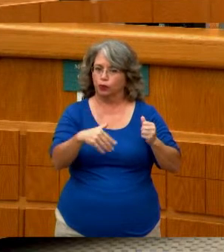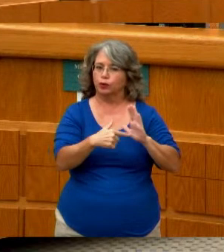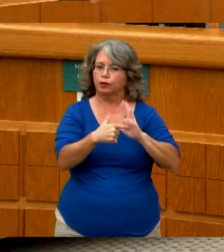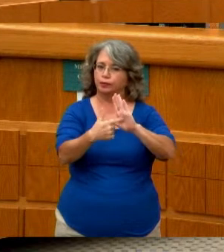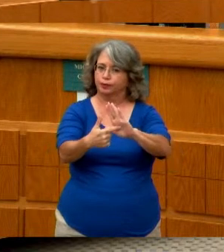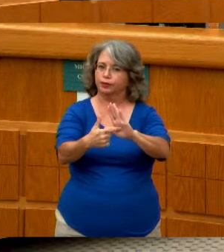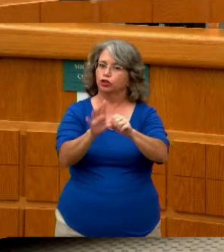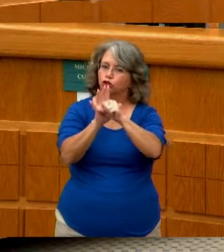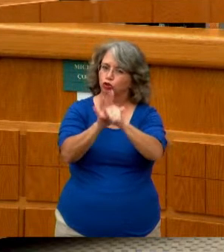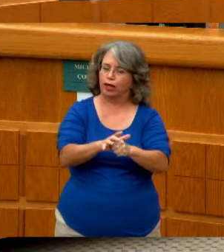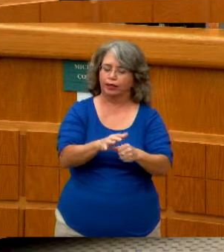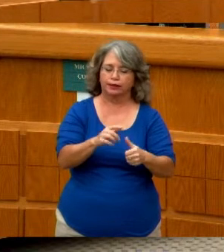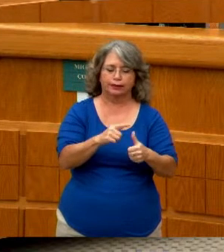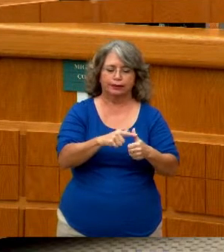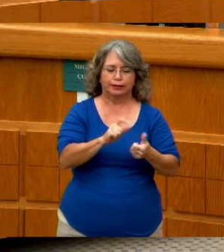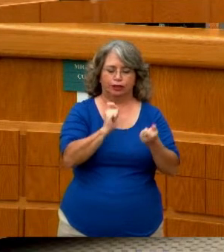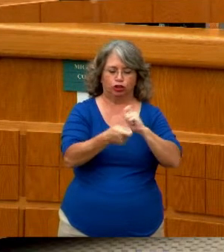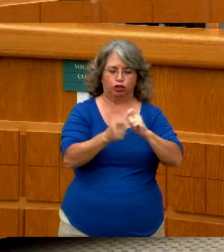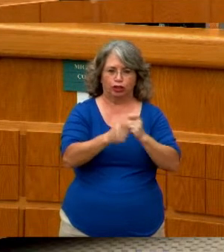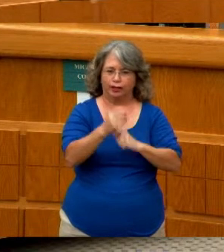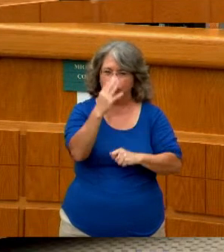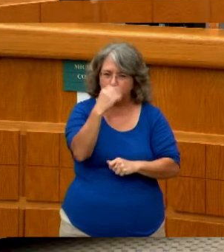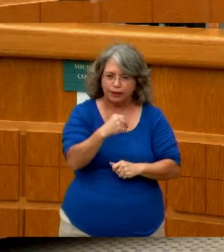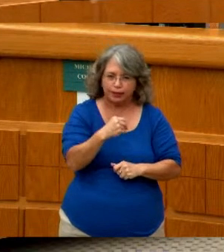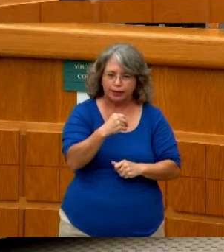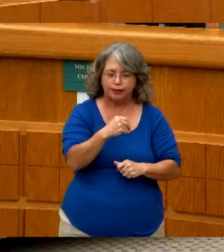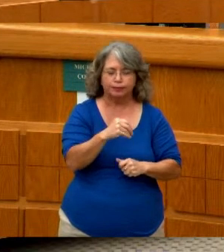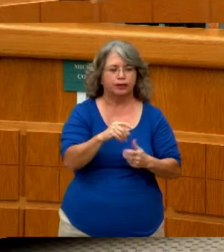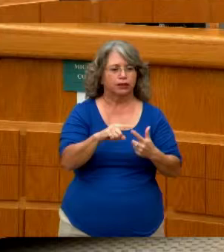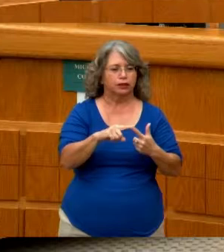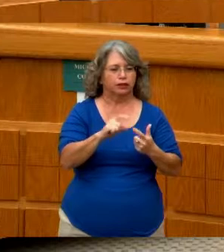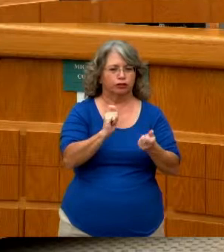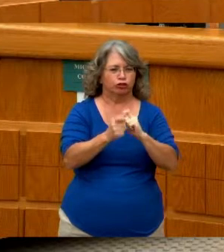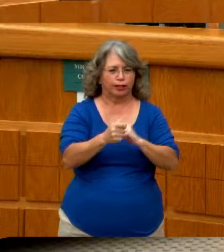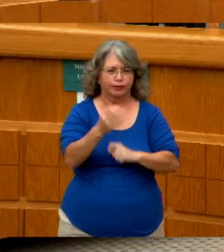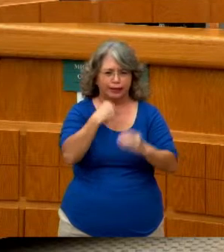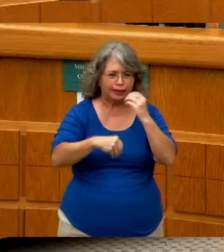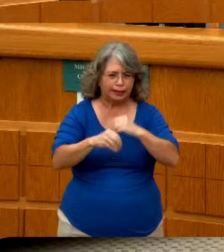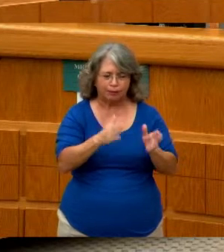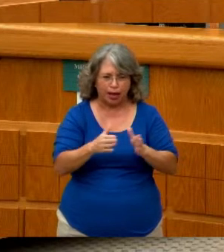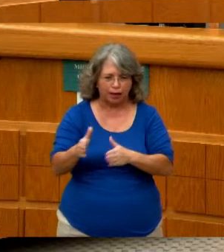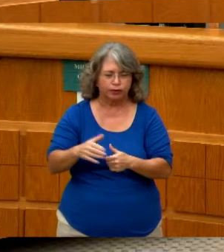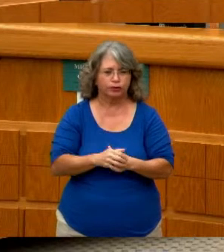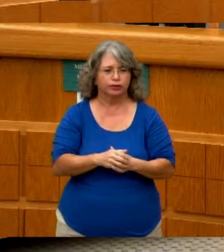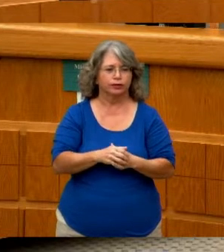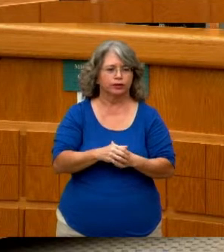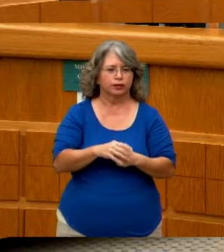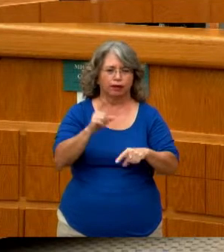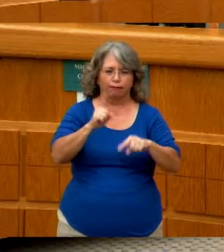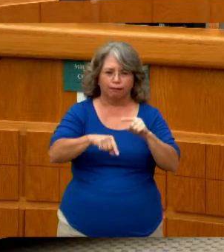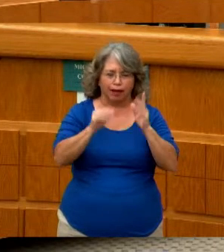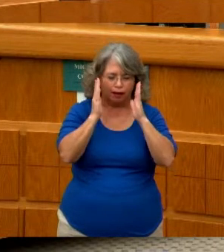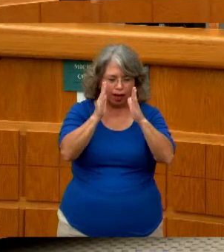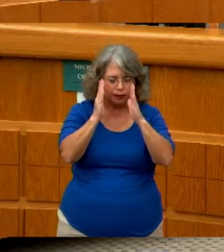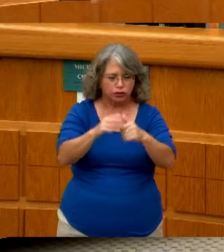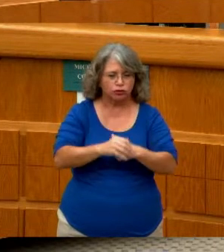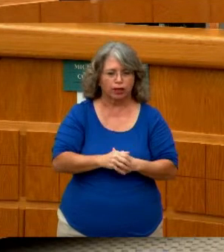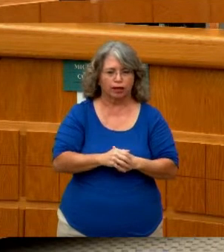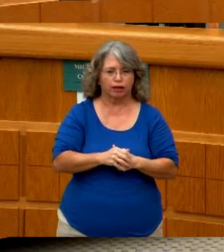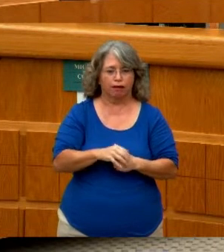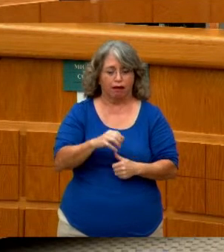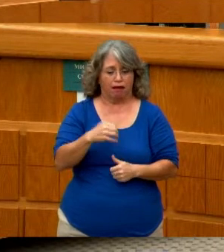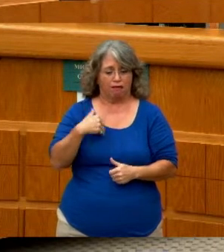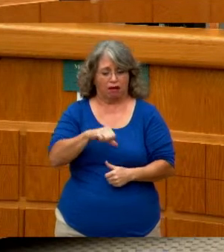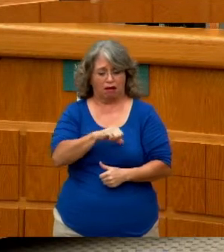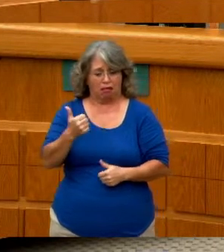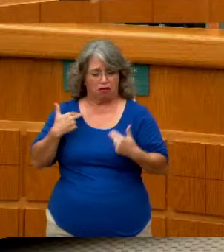could be a very big sign of stress. So if you have changes in your sleep and eating patterns, difficulty concentrating, your health problems are